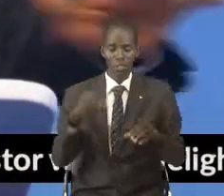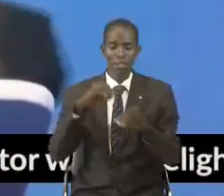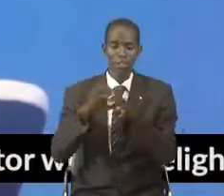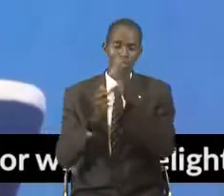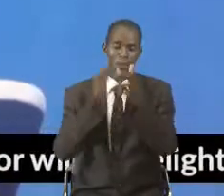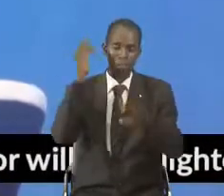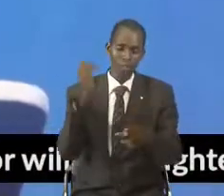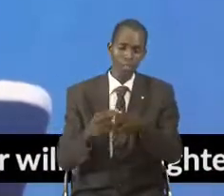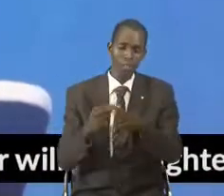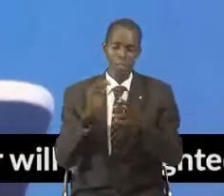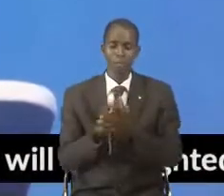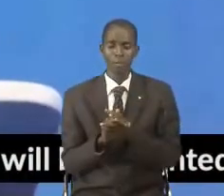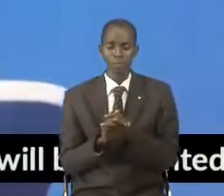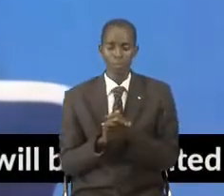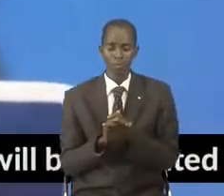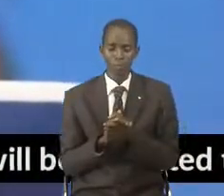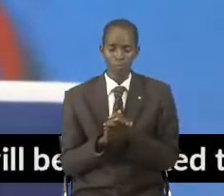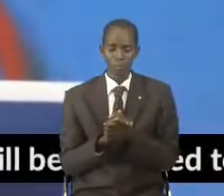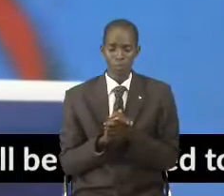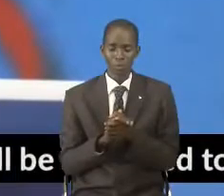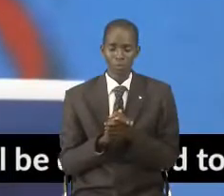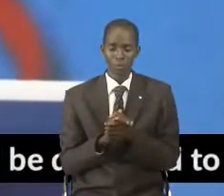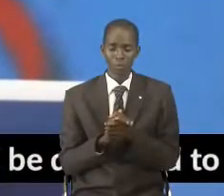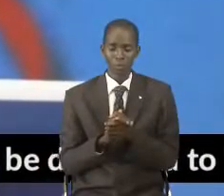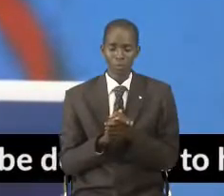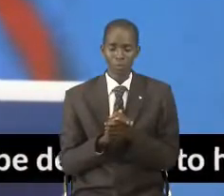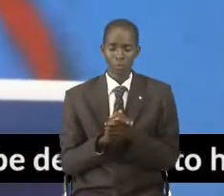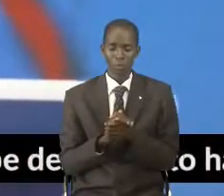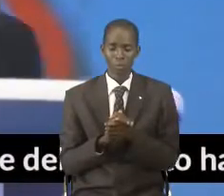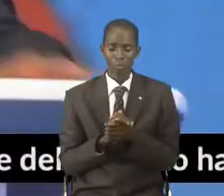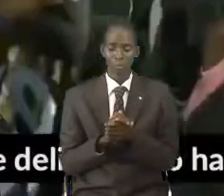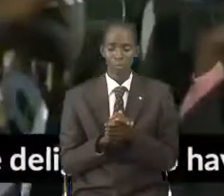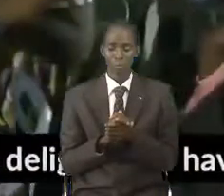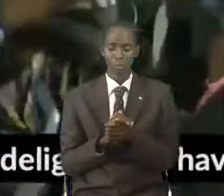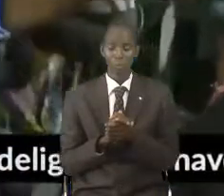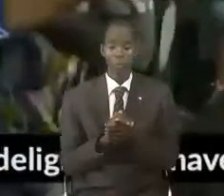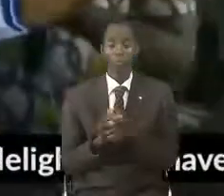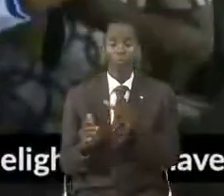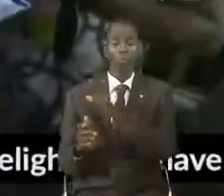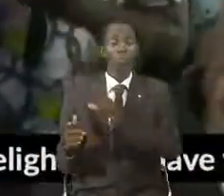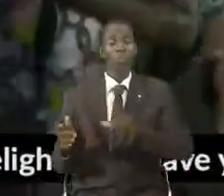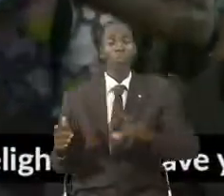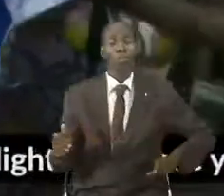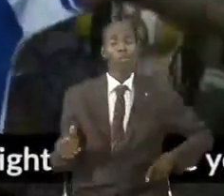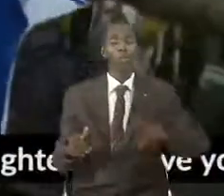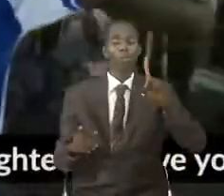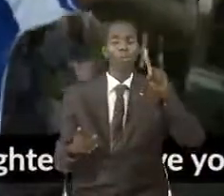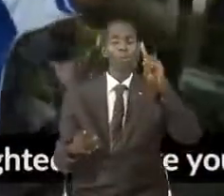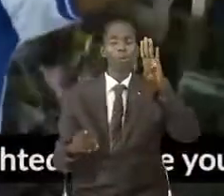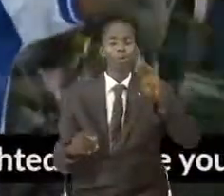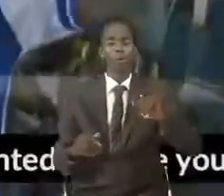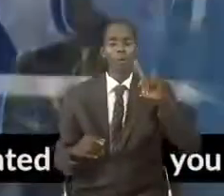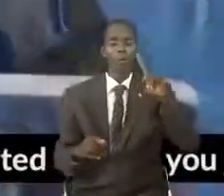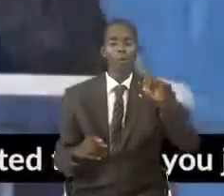deliverance to everyone, even now, in Jesus' name.